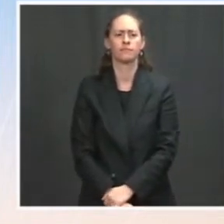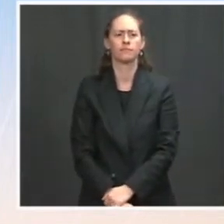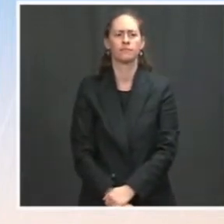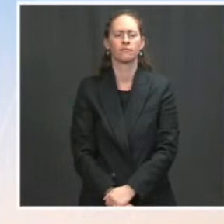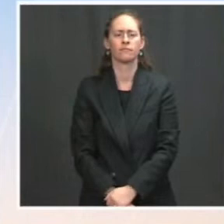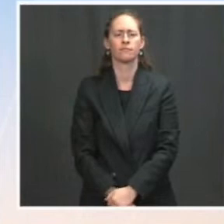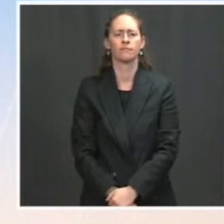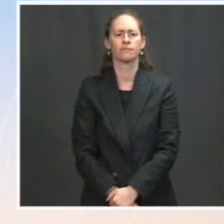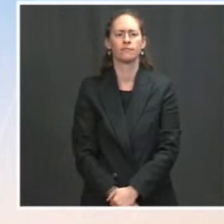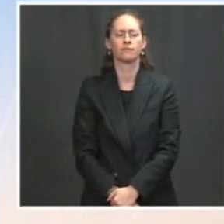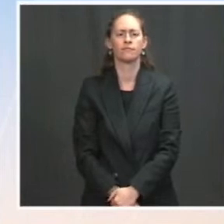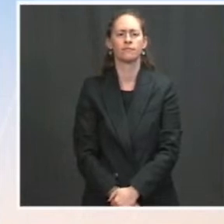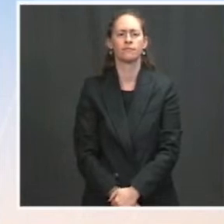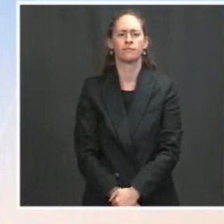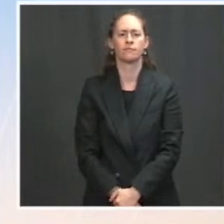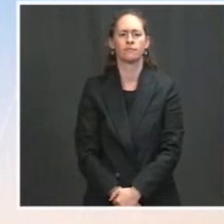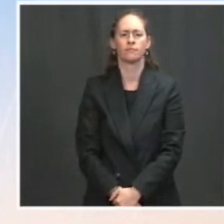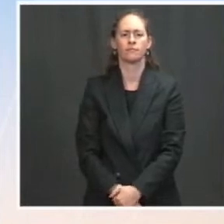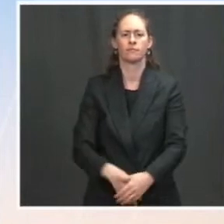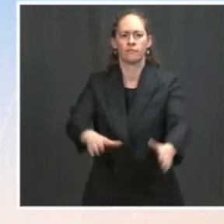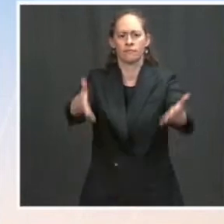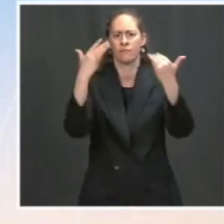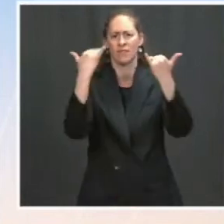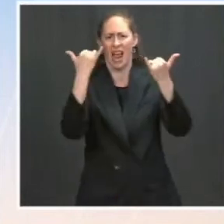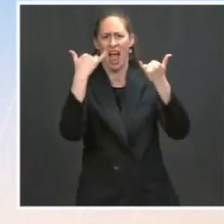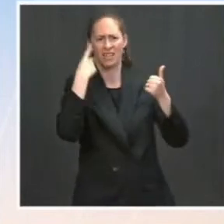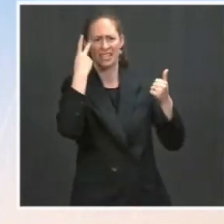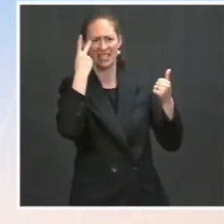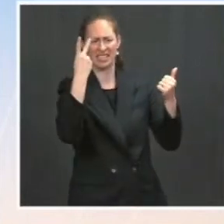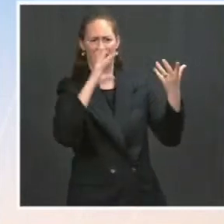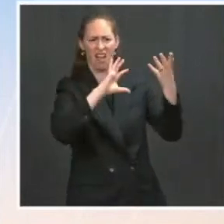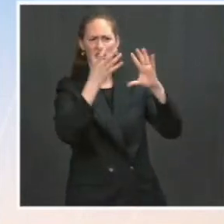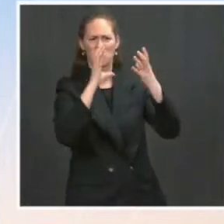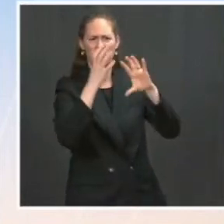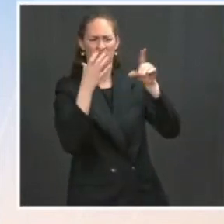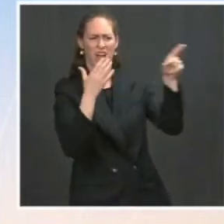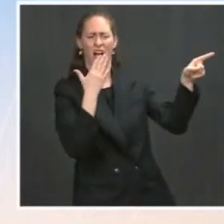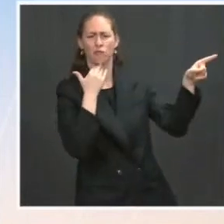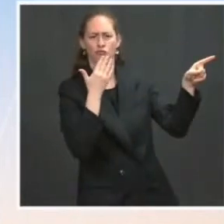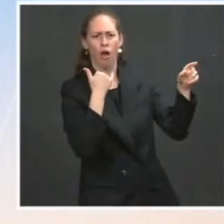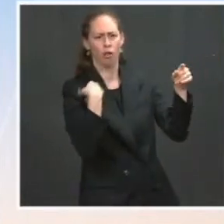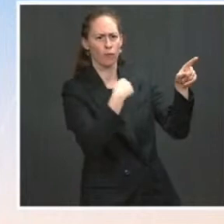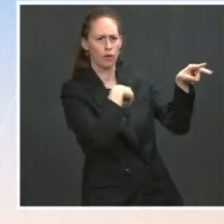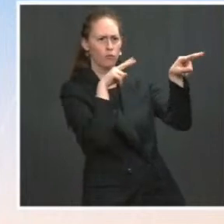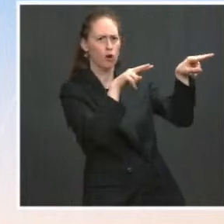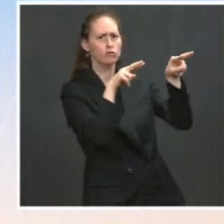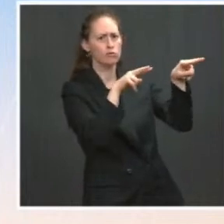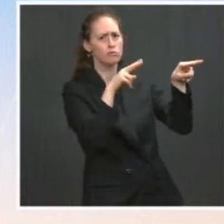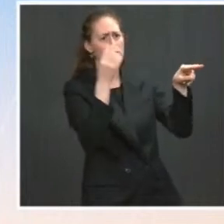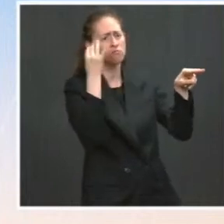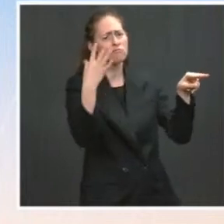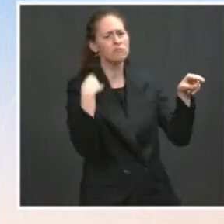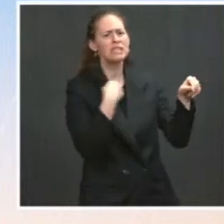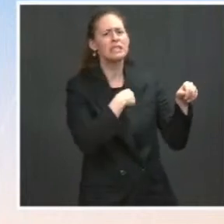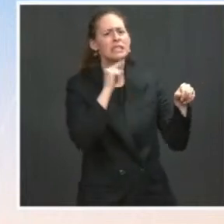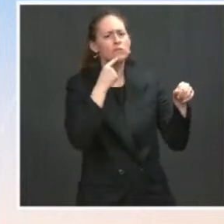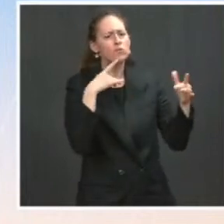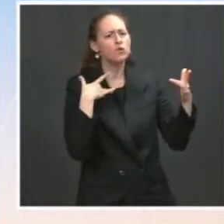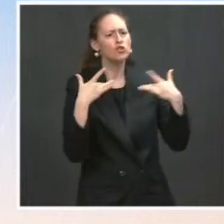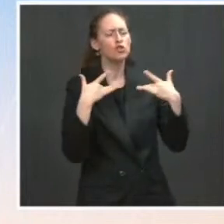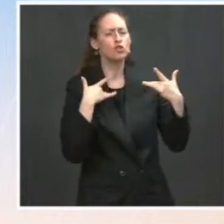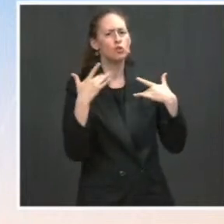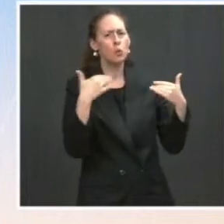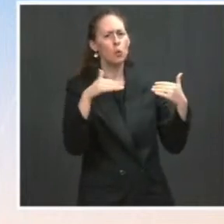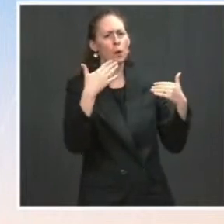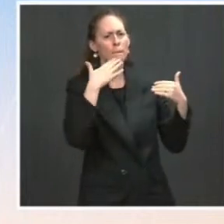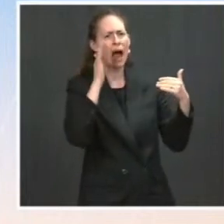closely monitor the violence in Israel. We have serious concerns about the situation, including violent confrontations that